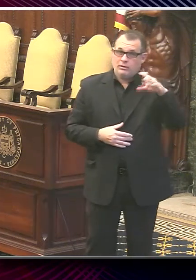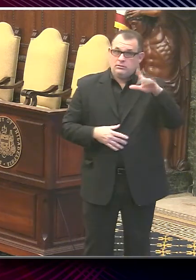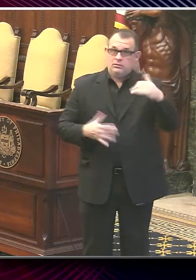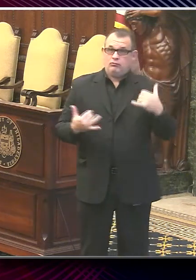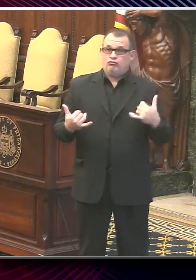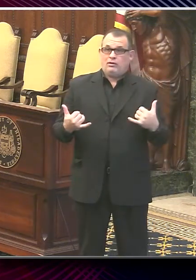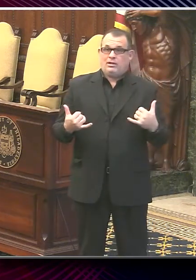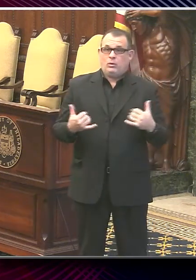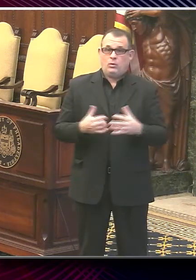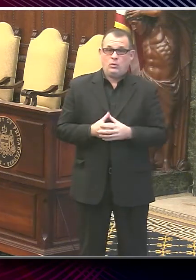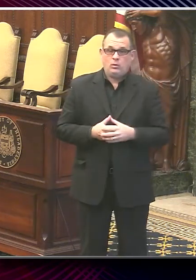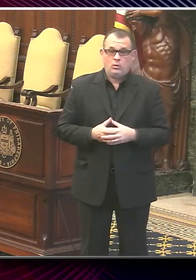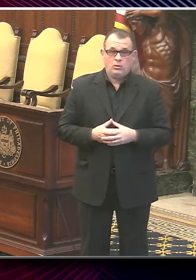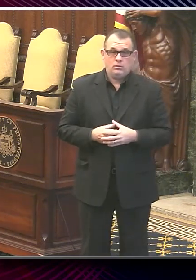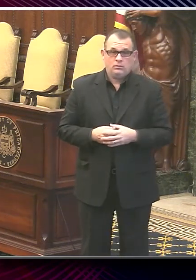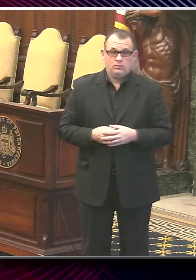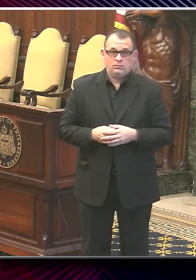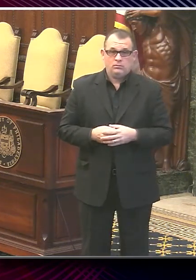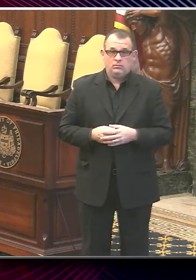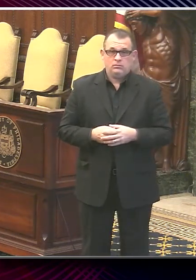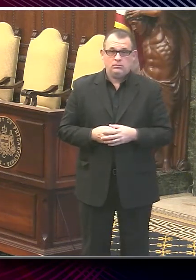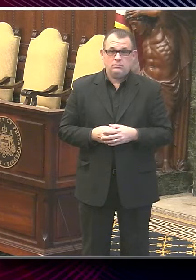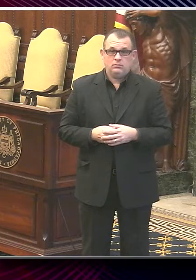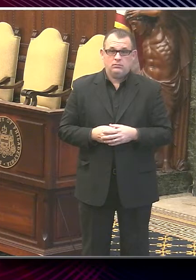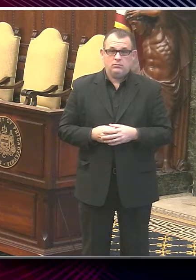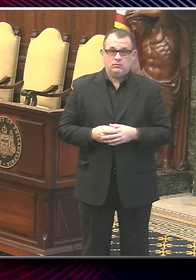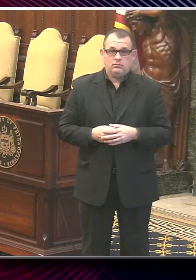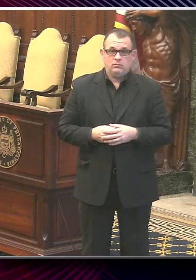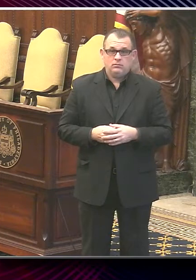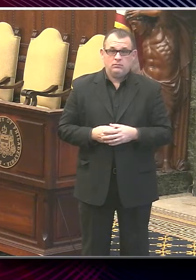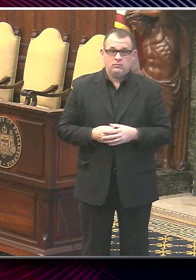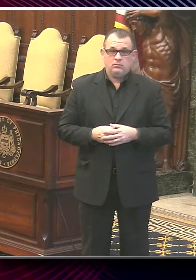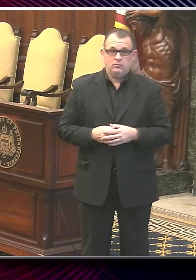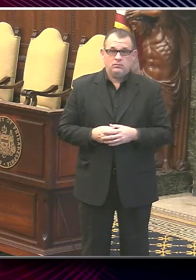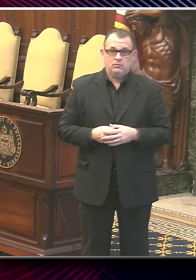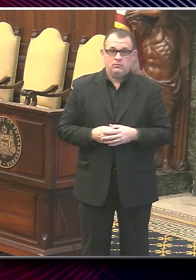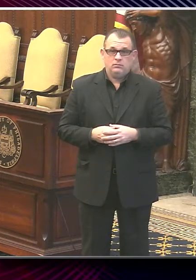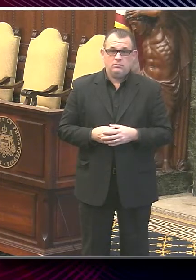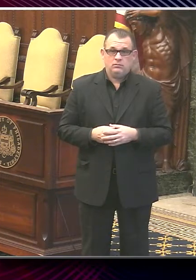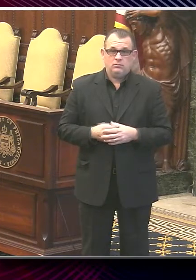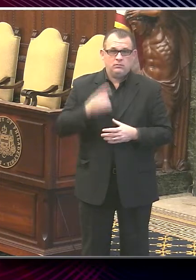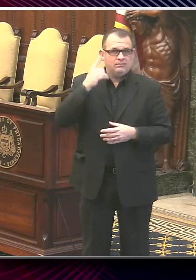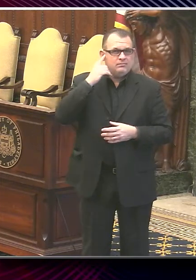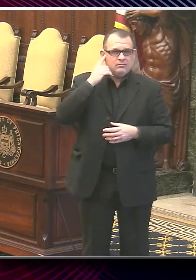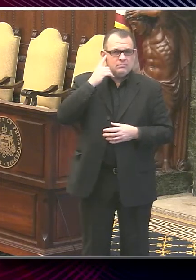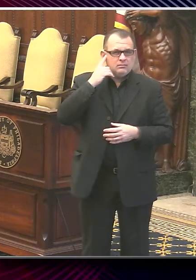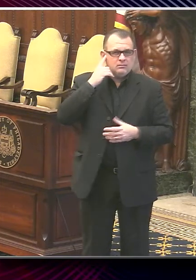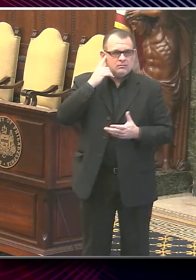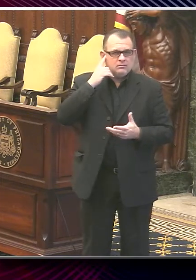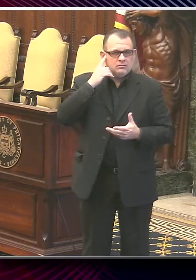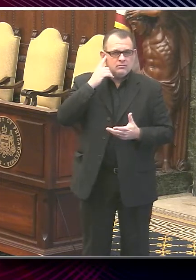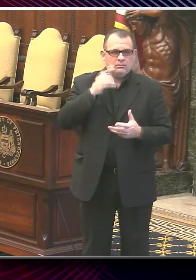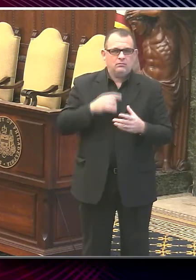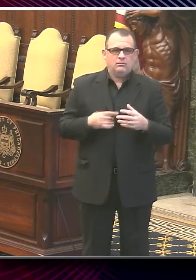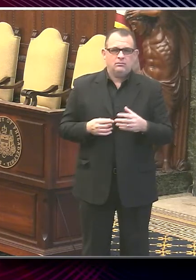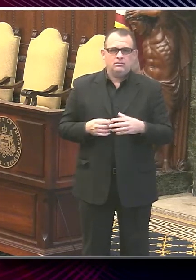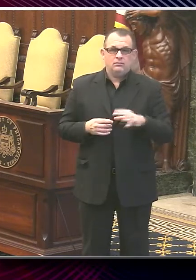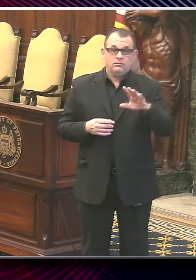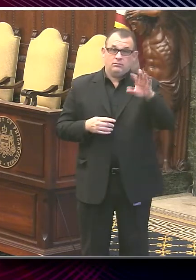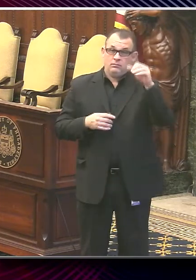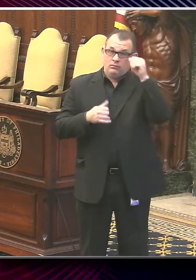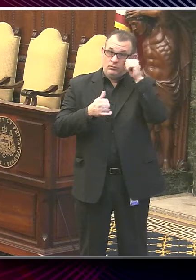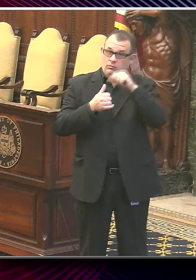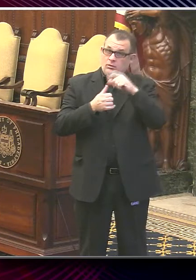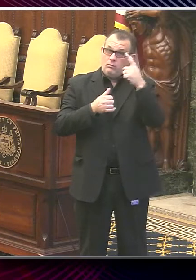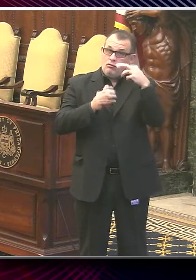again joined by Managing Director Umar Alexander. Because of limited time, only one representative from each media outlet